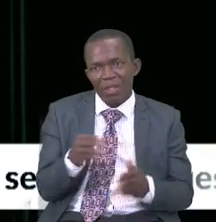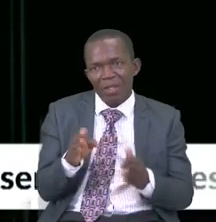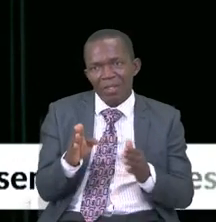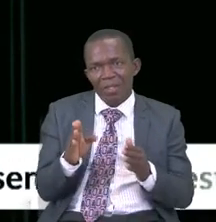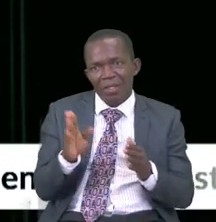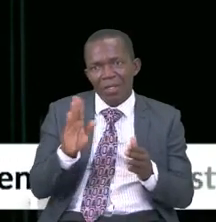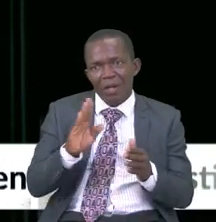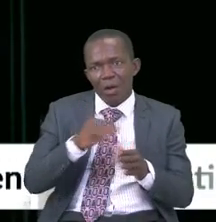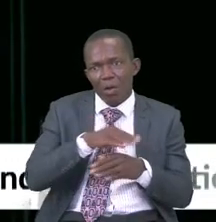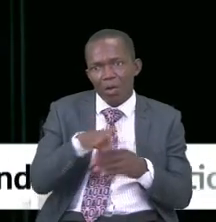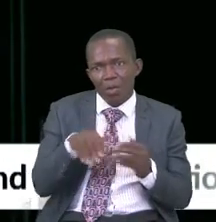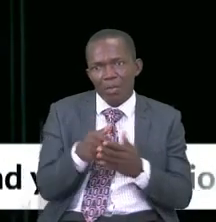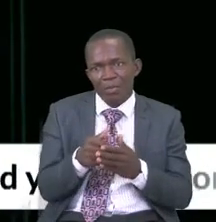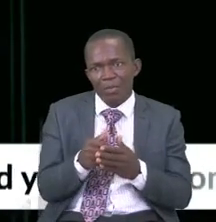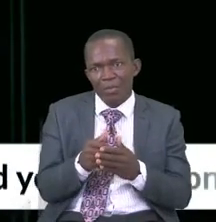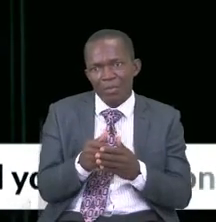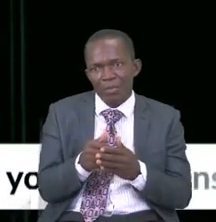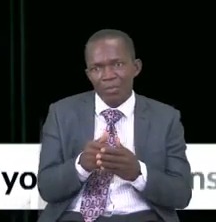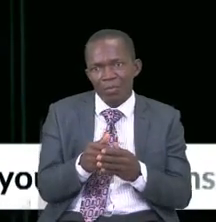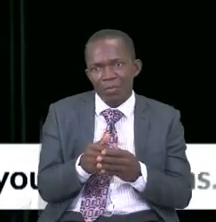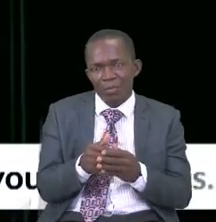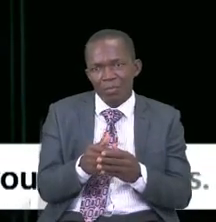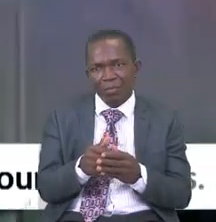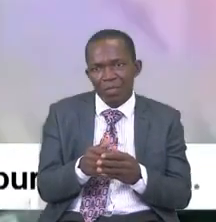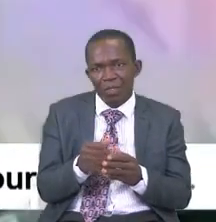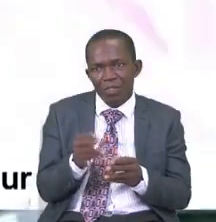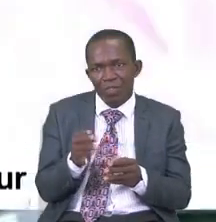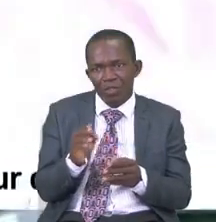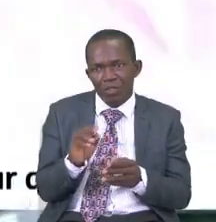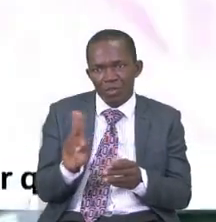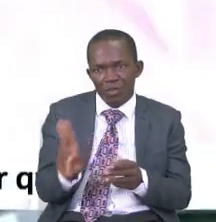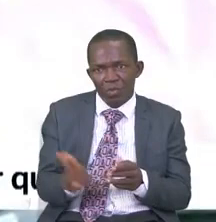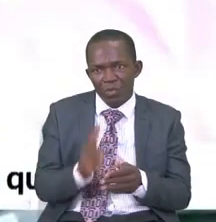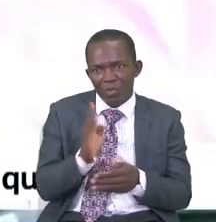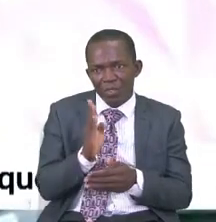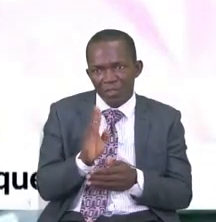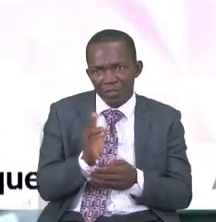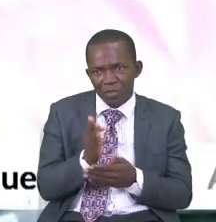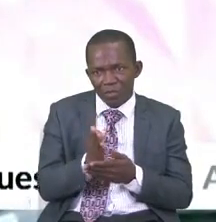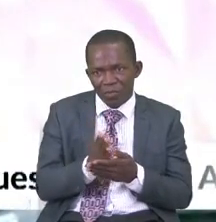ones. I just want to just spend a few minutes and talk about